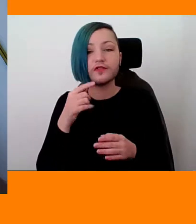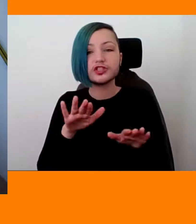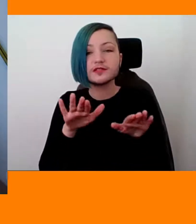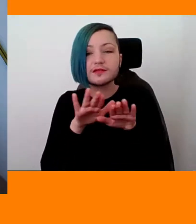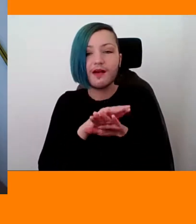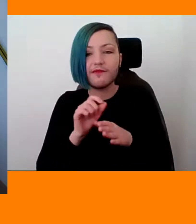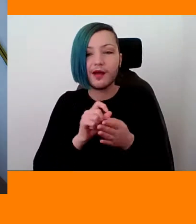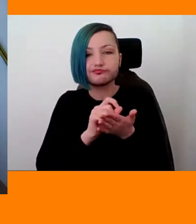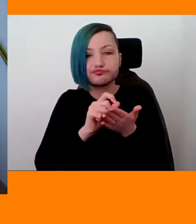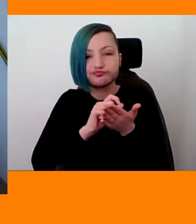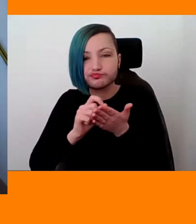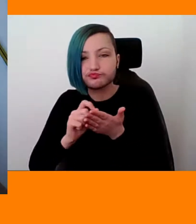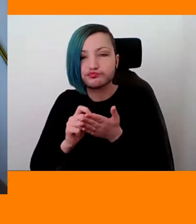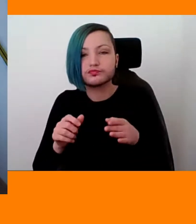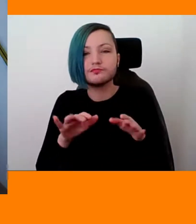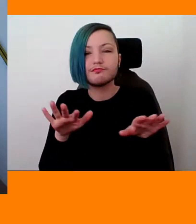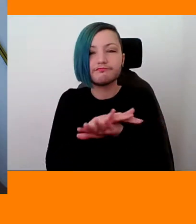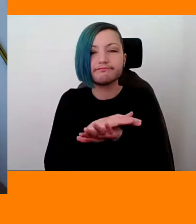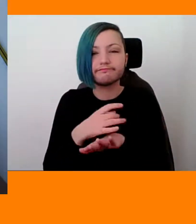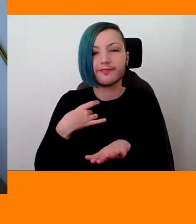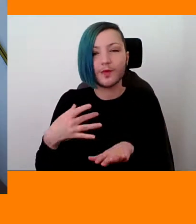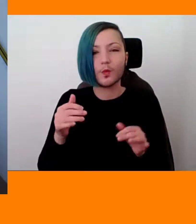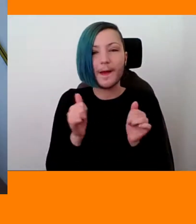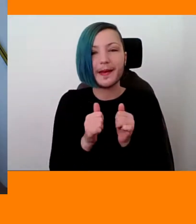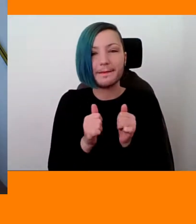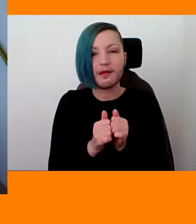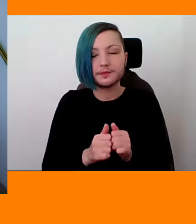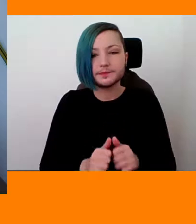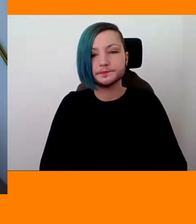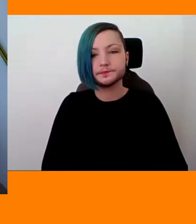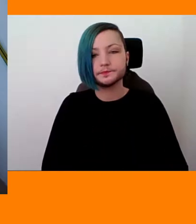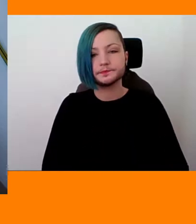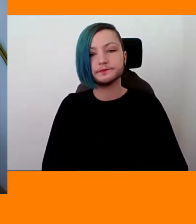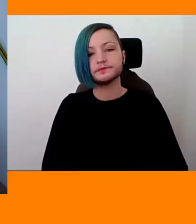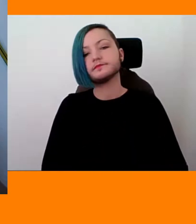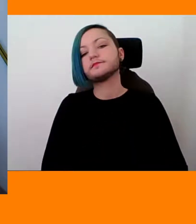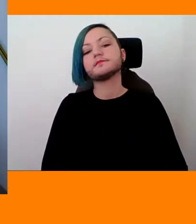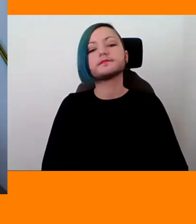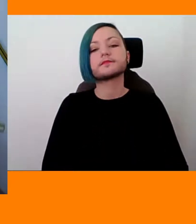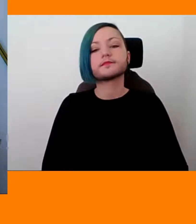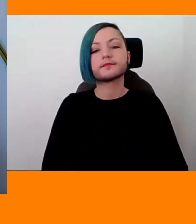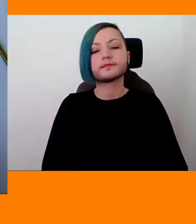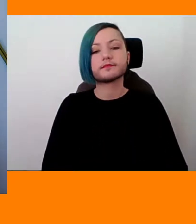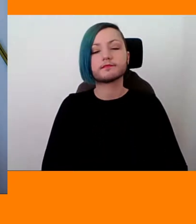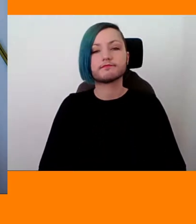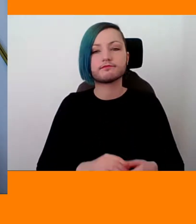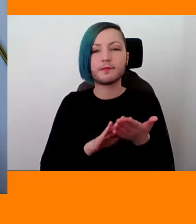blend it all together.